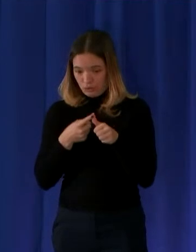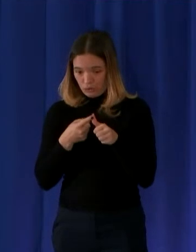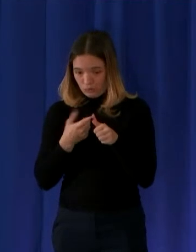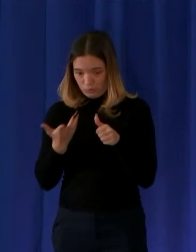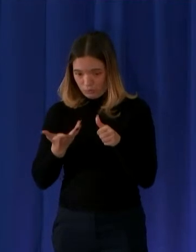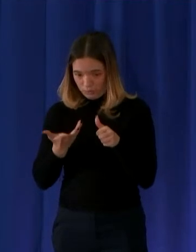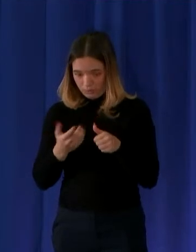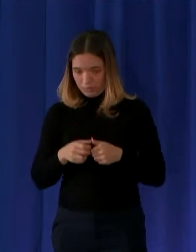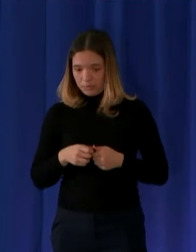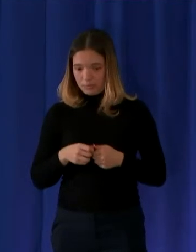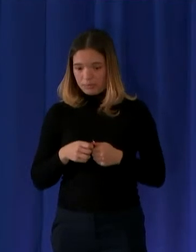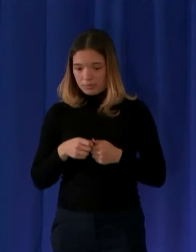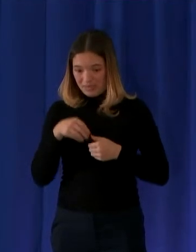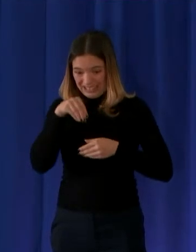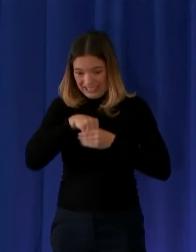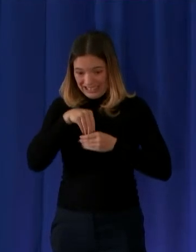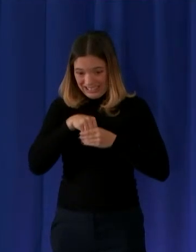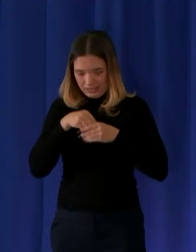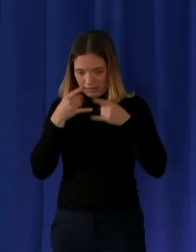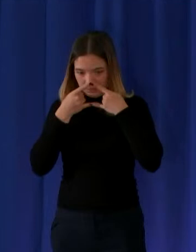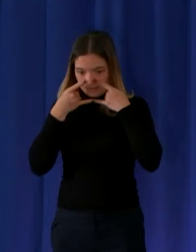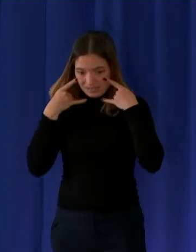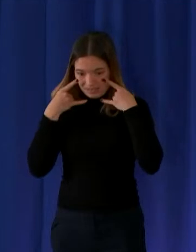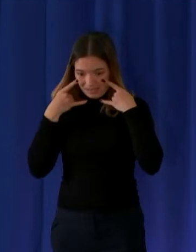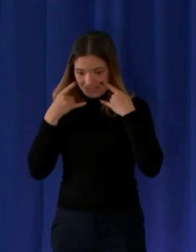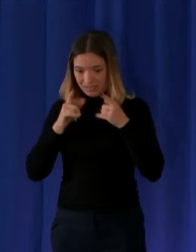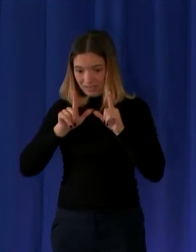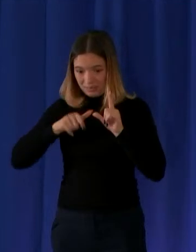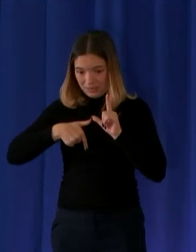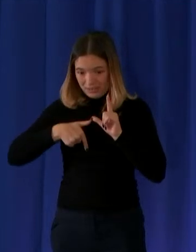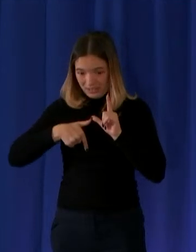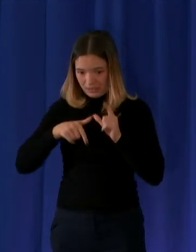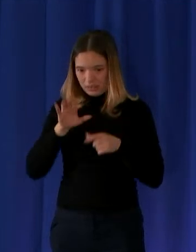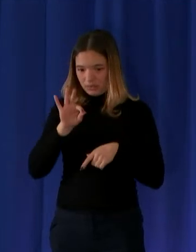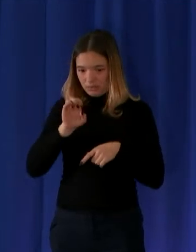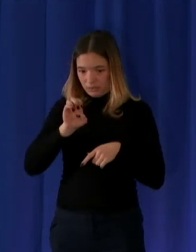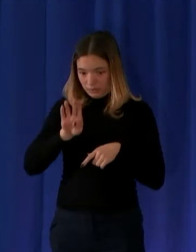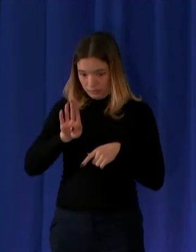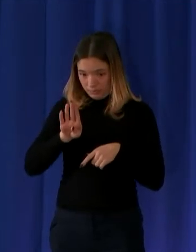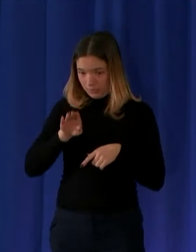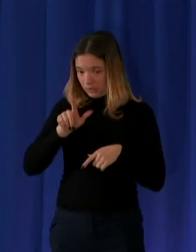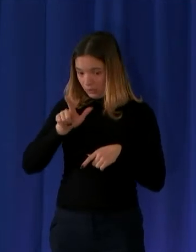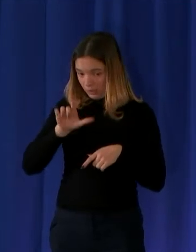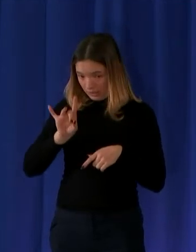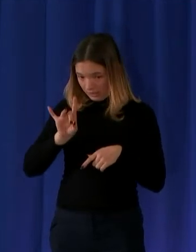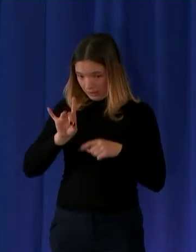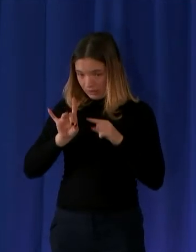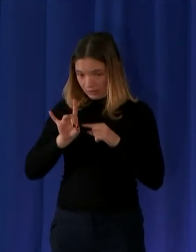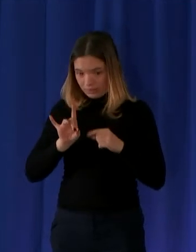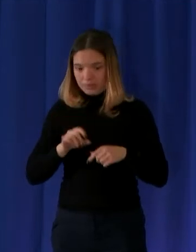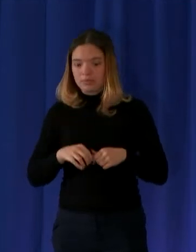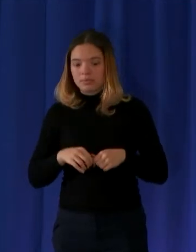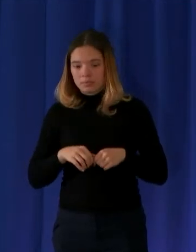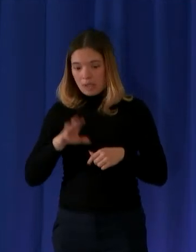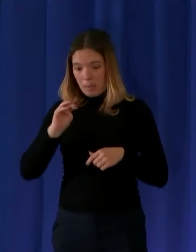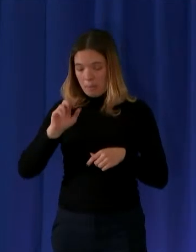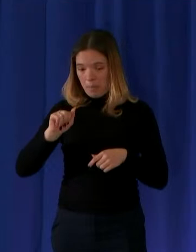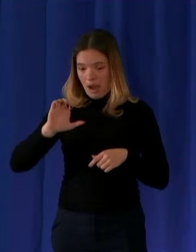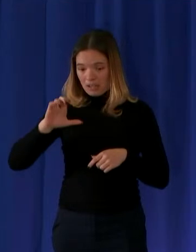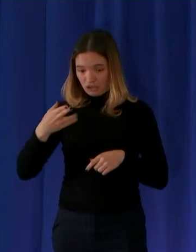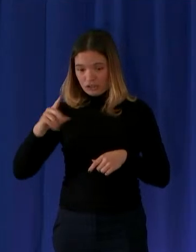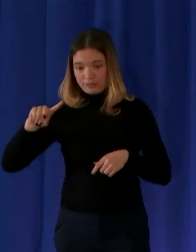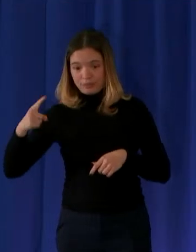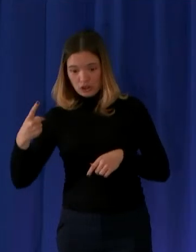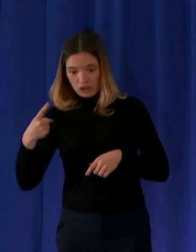expiration of the indoor mask mandate will happen on February 28th, and as of March 1st, the